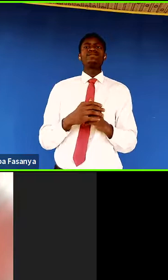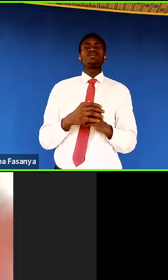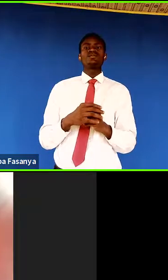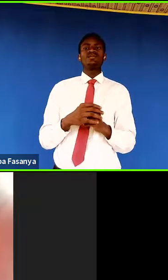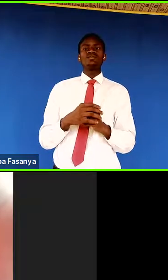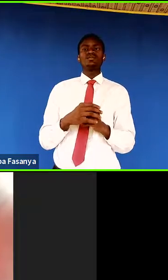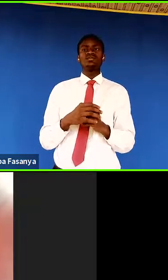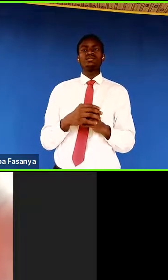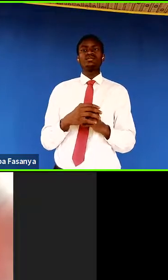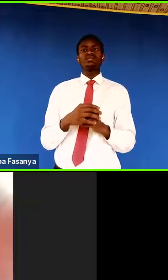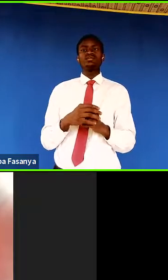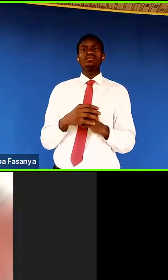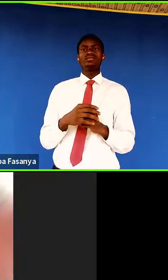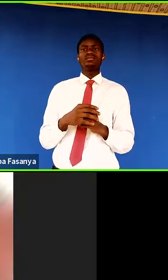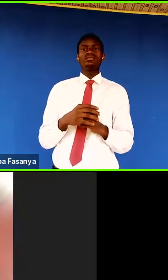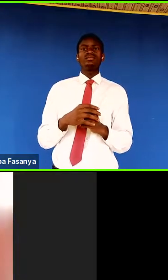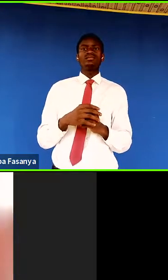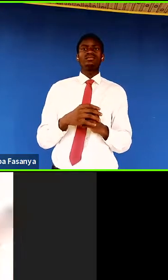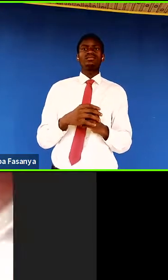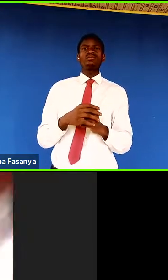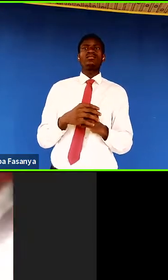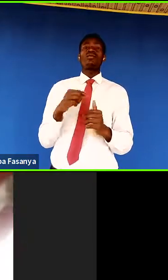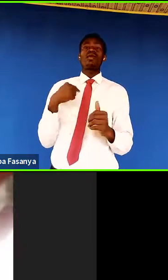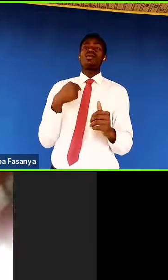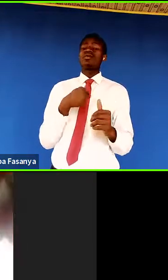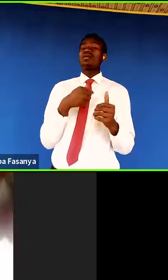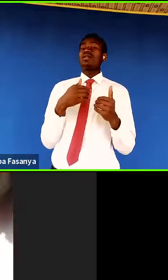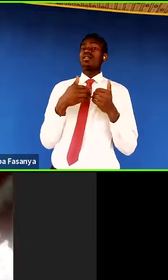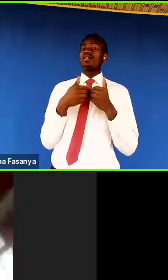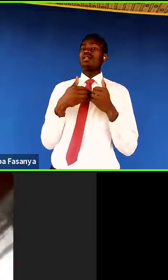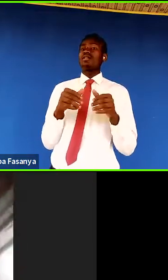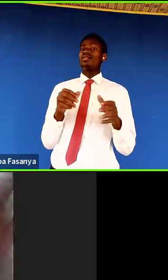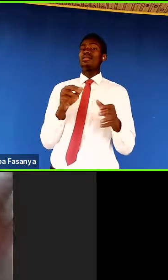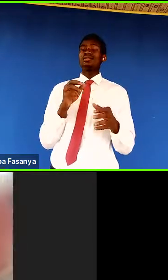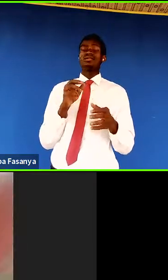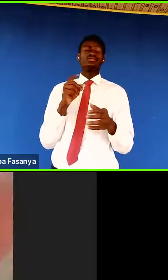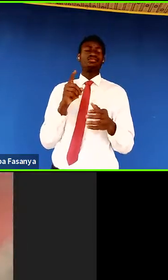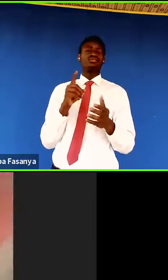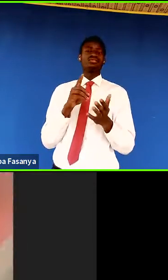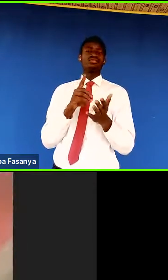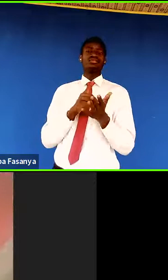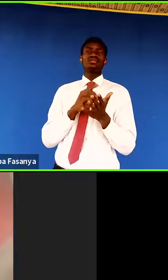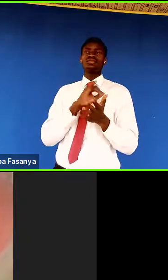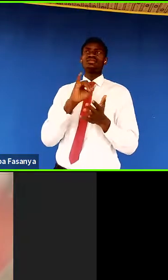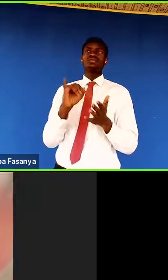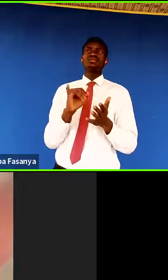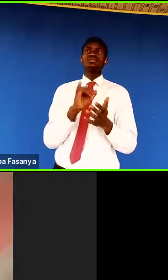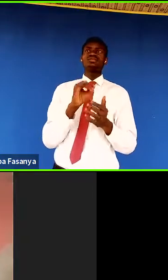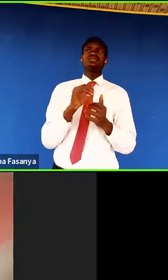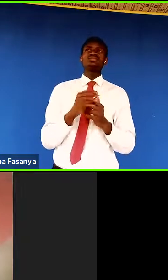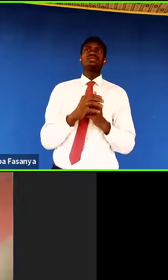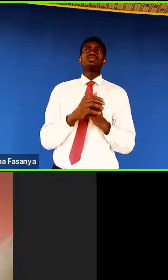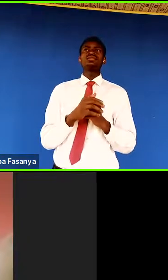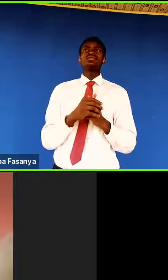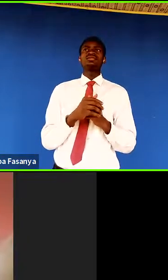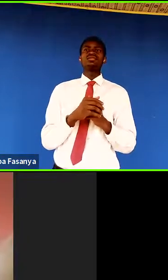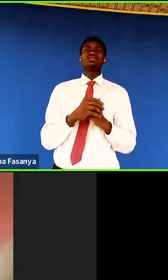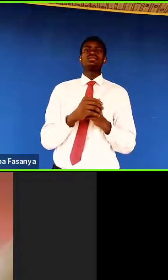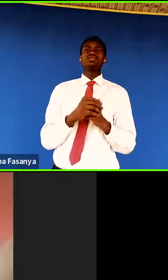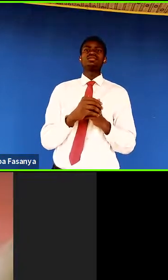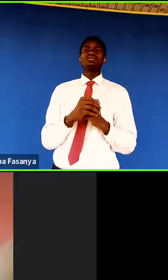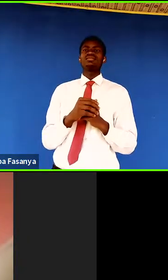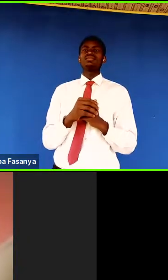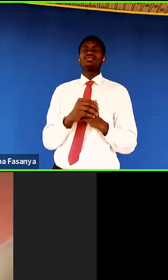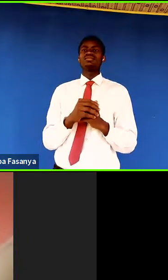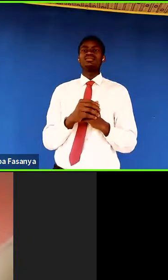We Can I lost go you, over what? Dr. J. Yes, we lost you. Can I go over? Okay, you said you wanted me to go over what? The